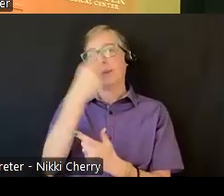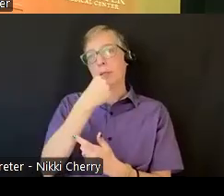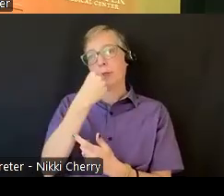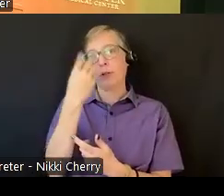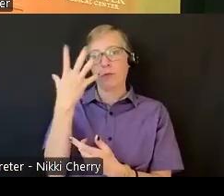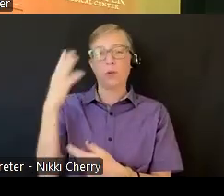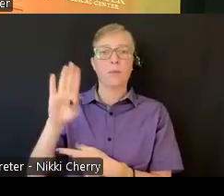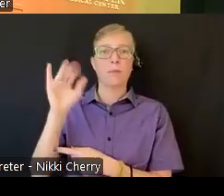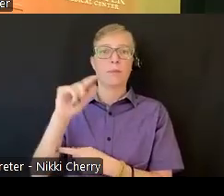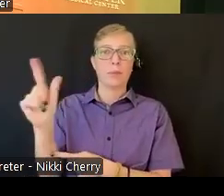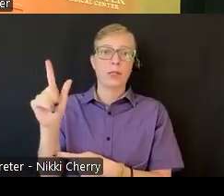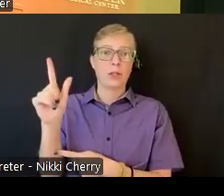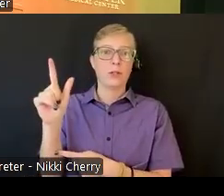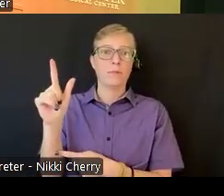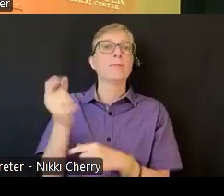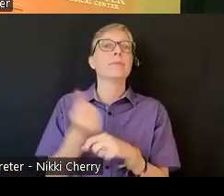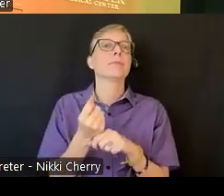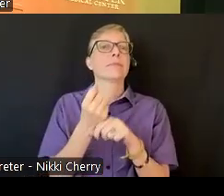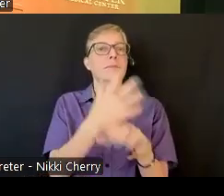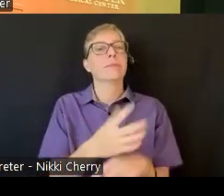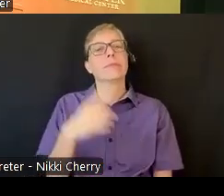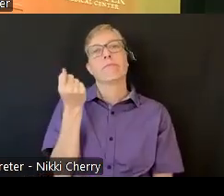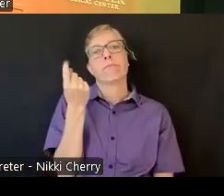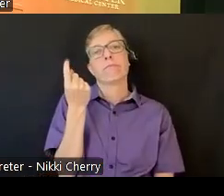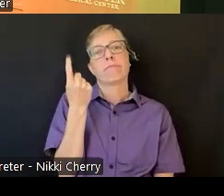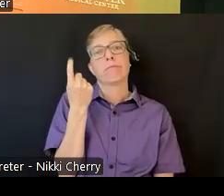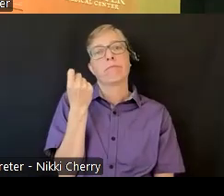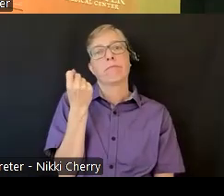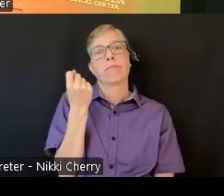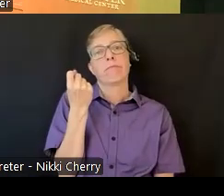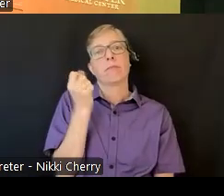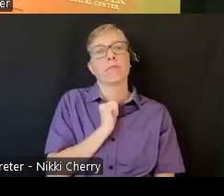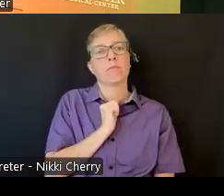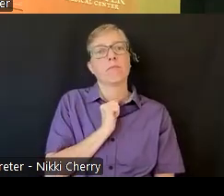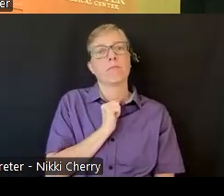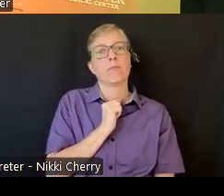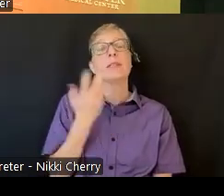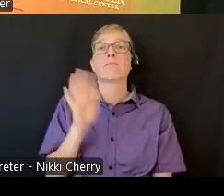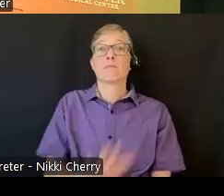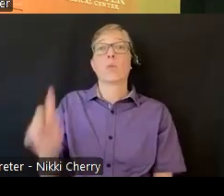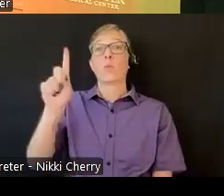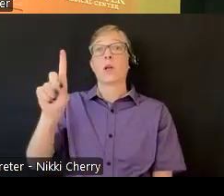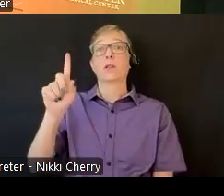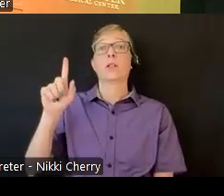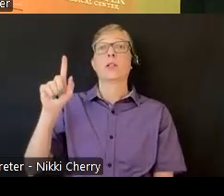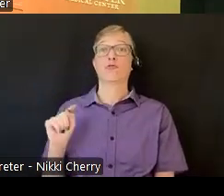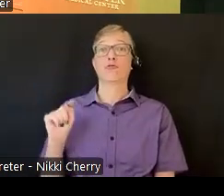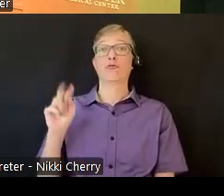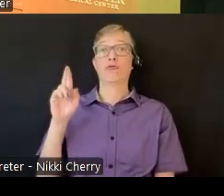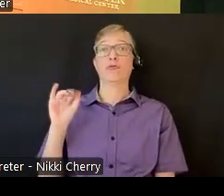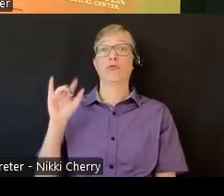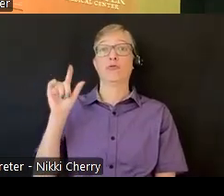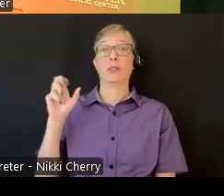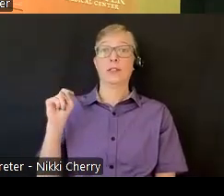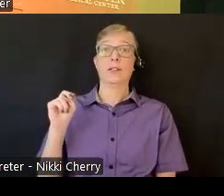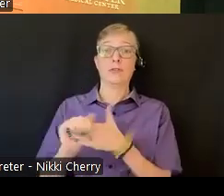trillion in a projected cut in terms of Medicaid funding. It also cut a lot of different things like